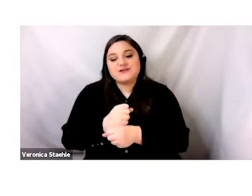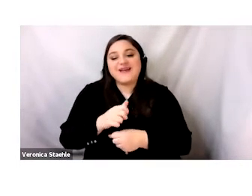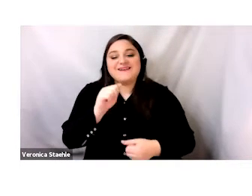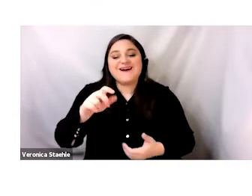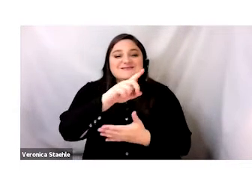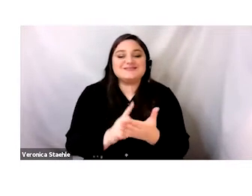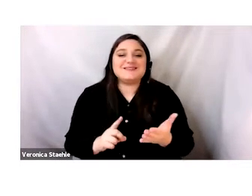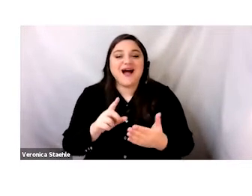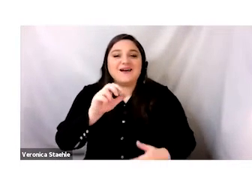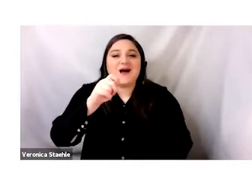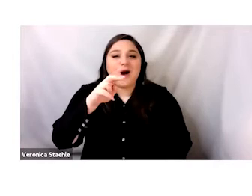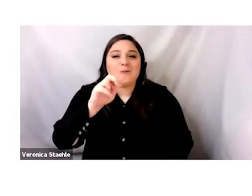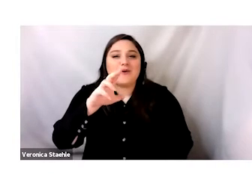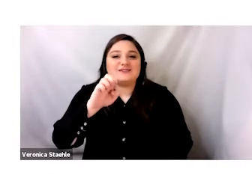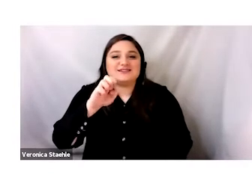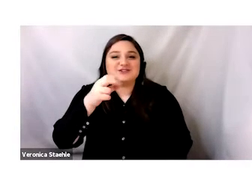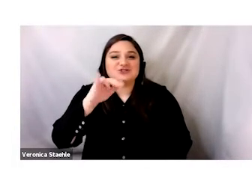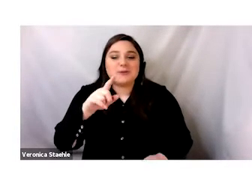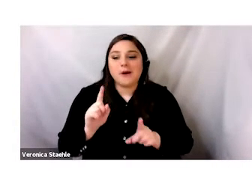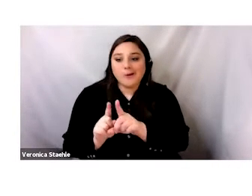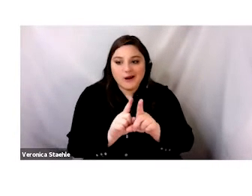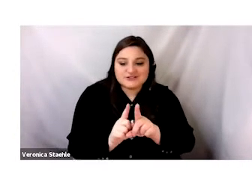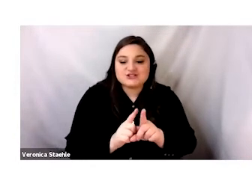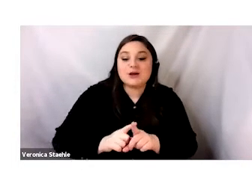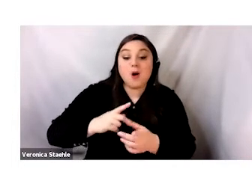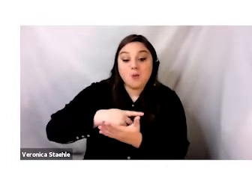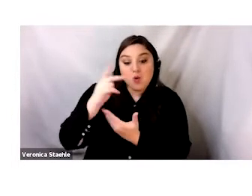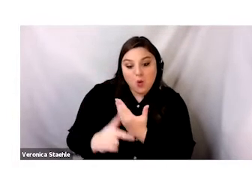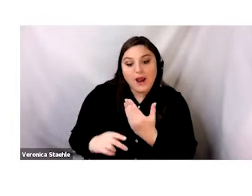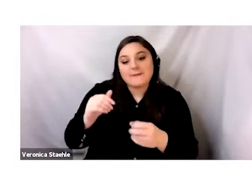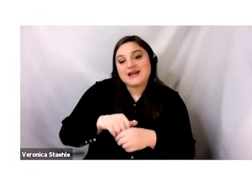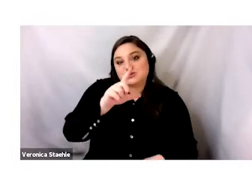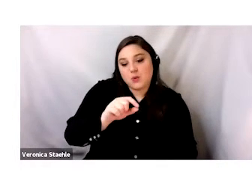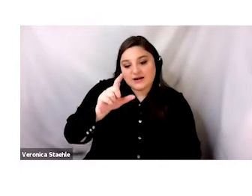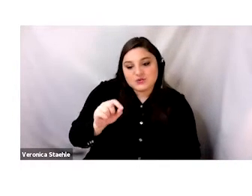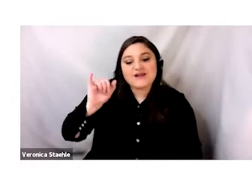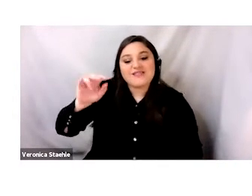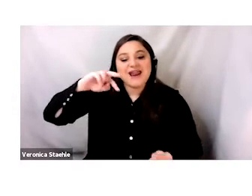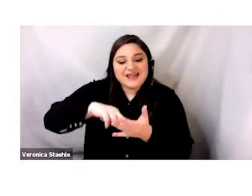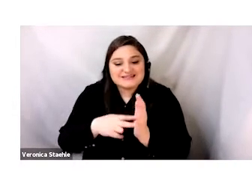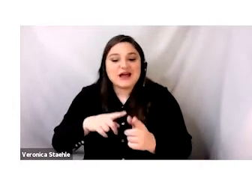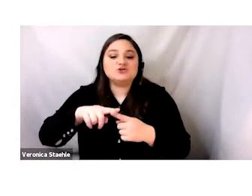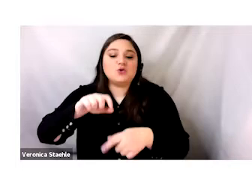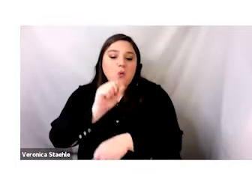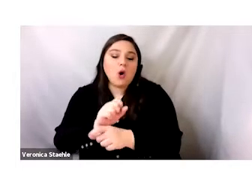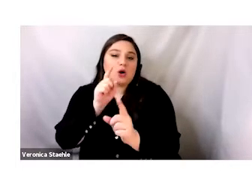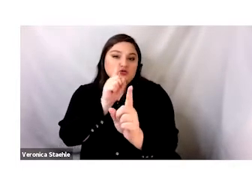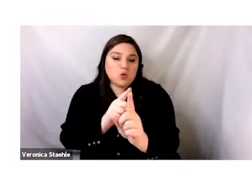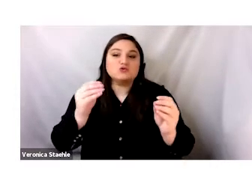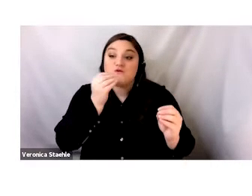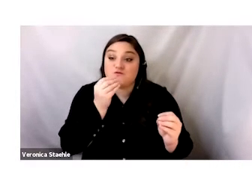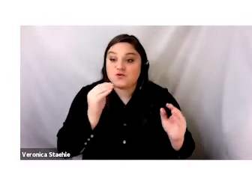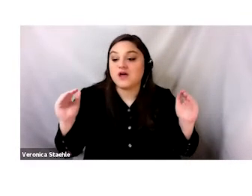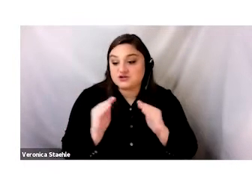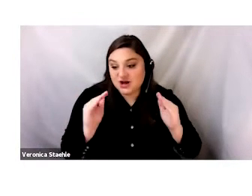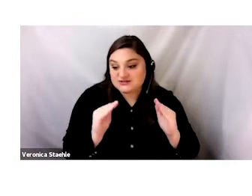2020, where they were working towards food justice, they actually came up with their own definitions of healthy food.